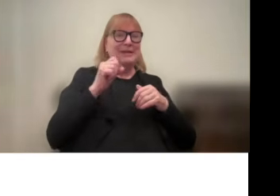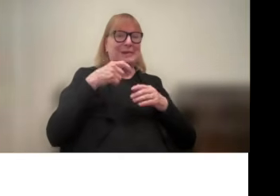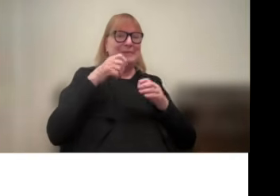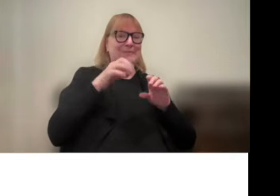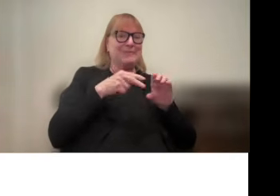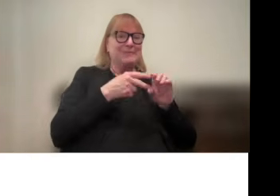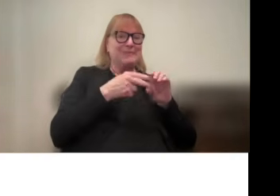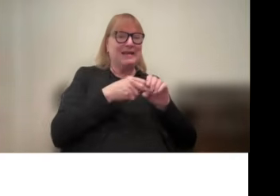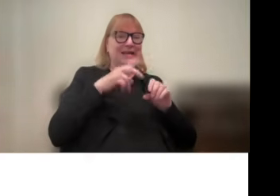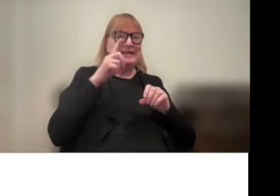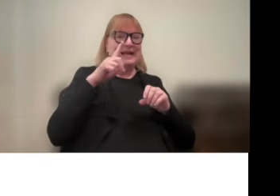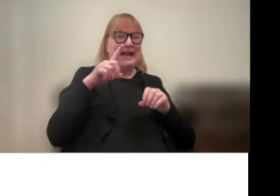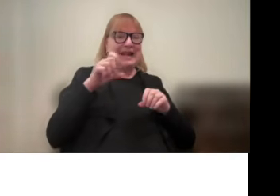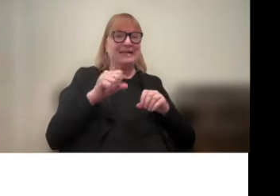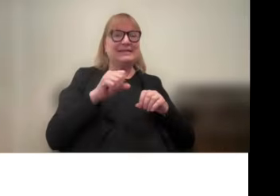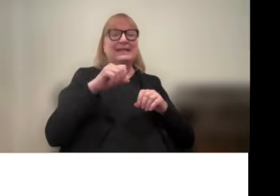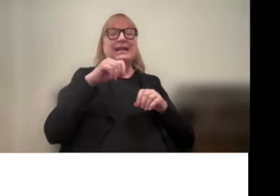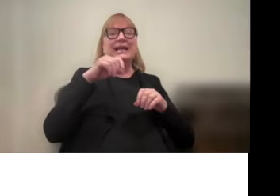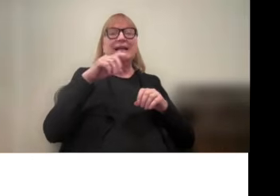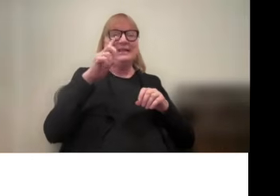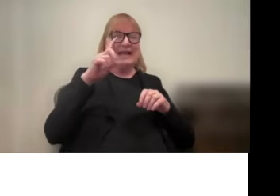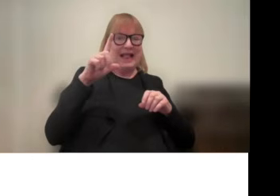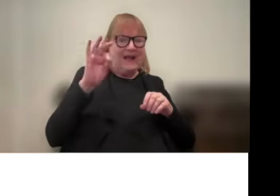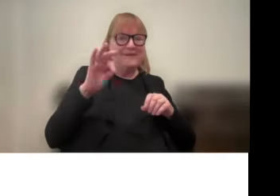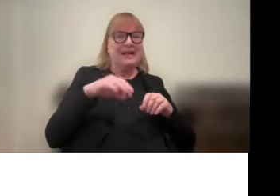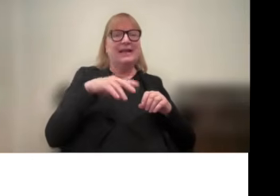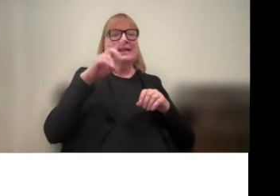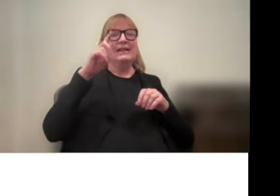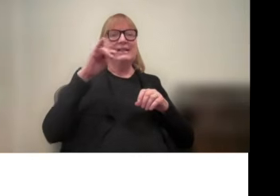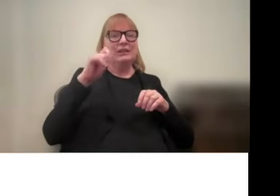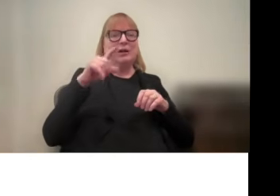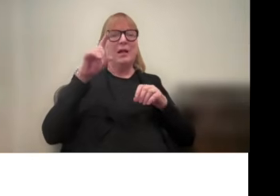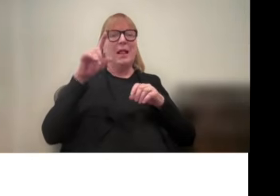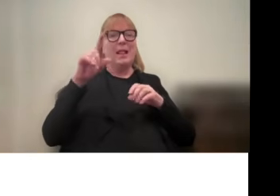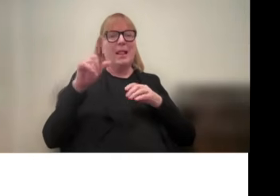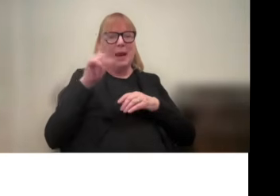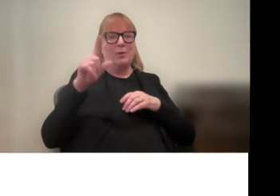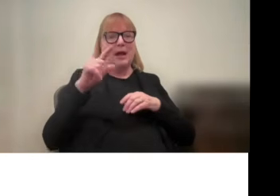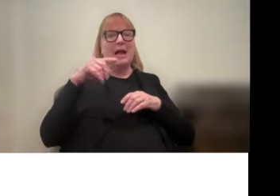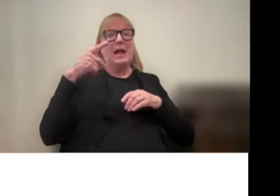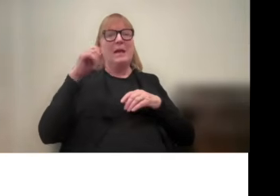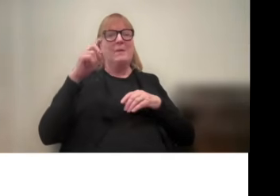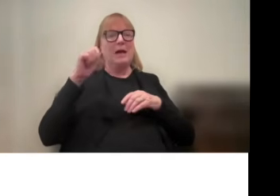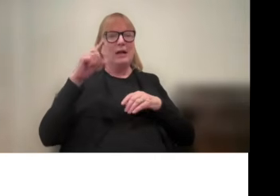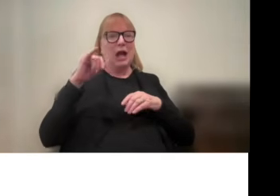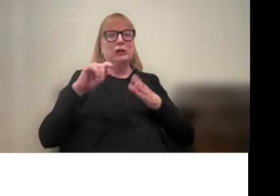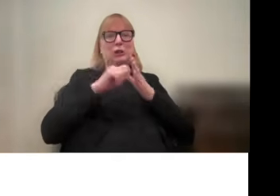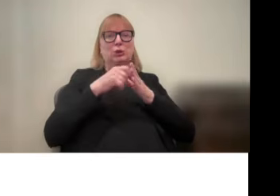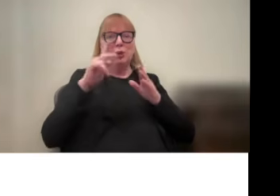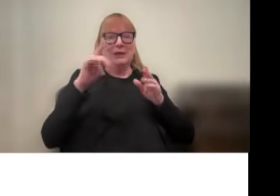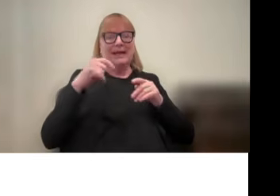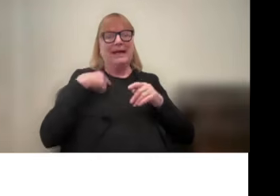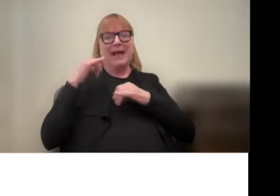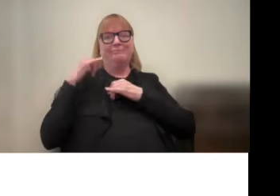the DLF Digital Library Pedagogy Toolkit is one that I helped to co-edit with some colleagues